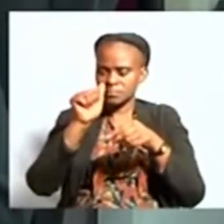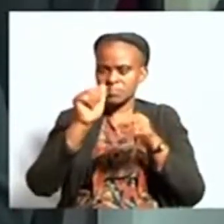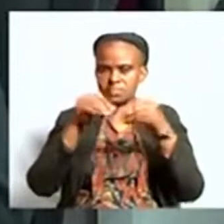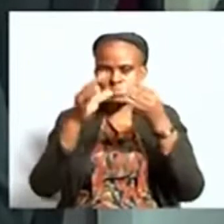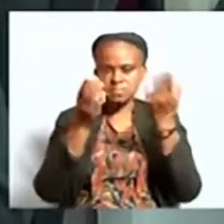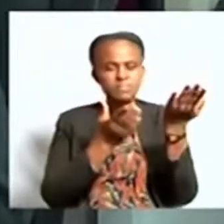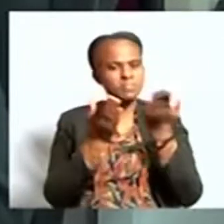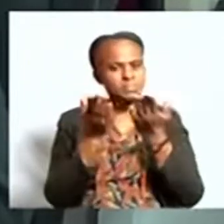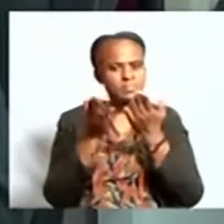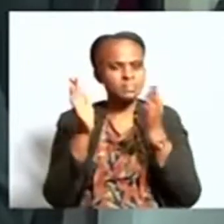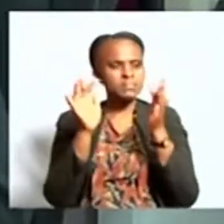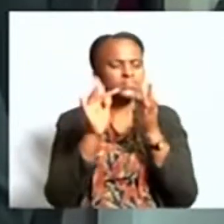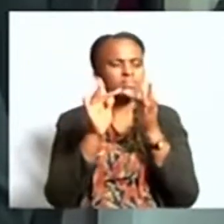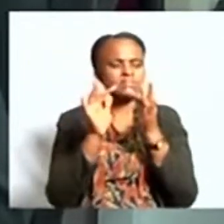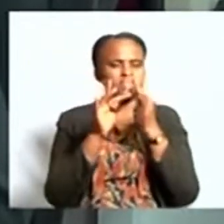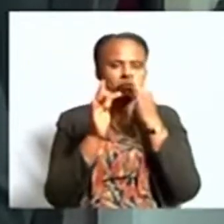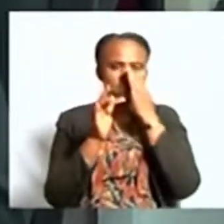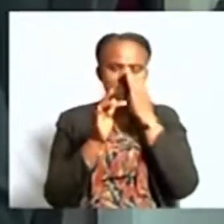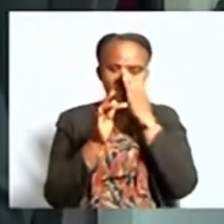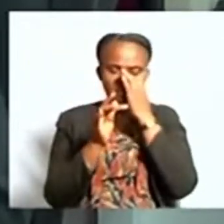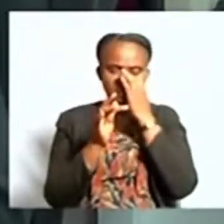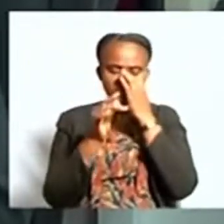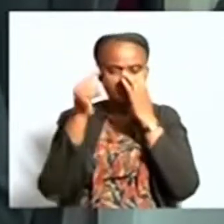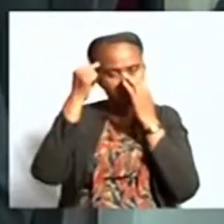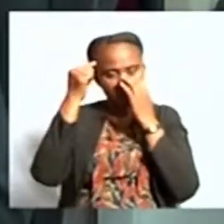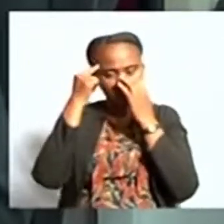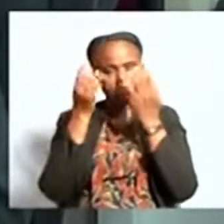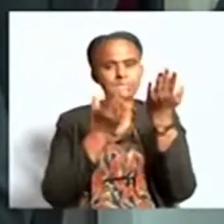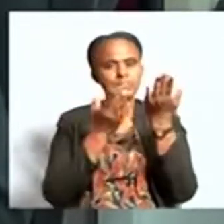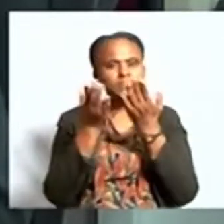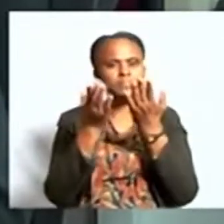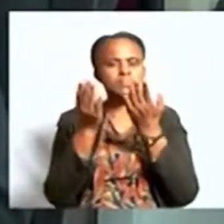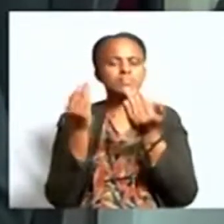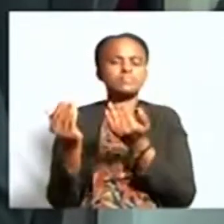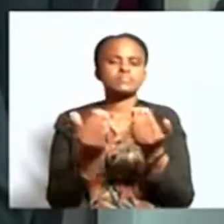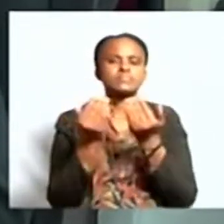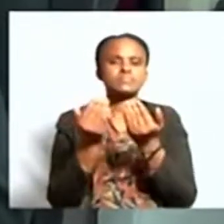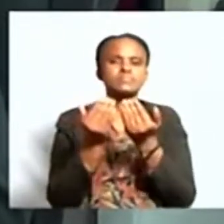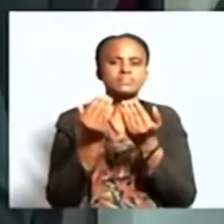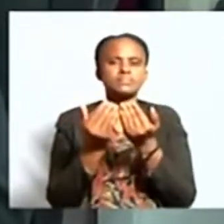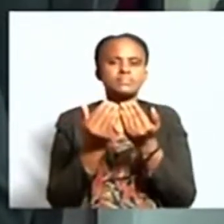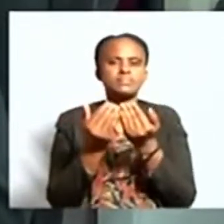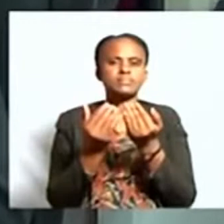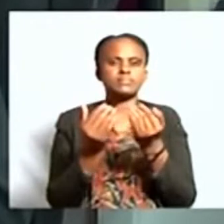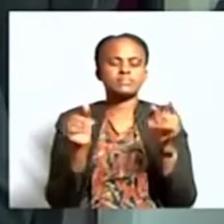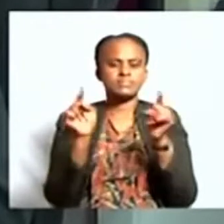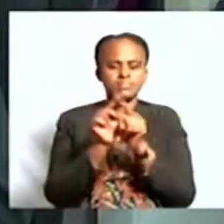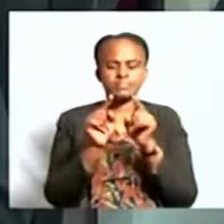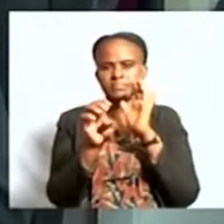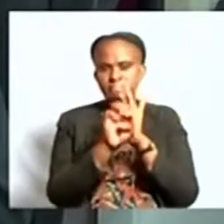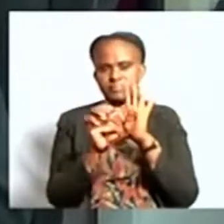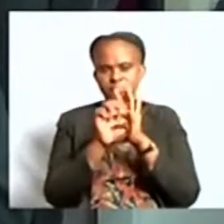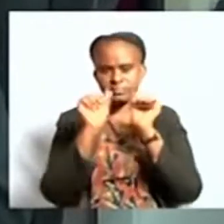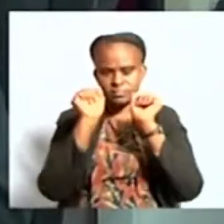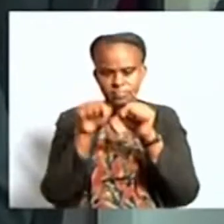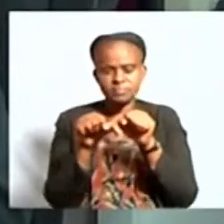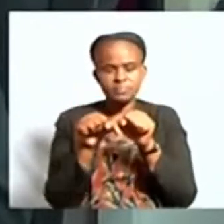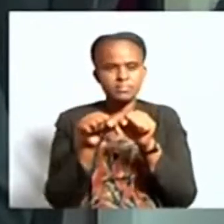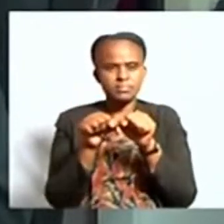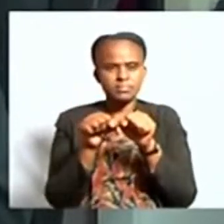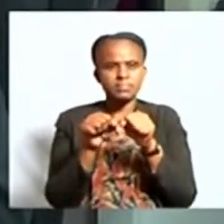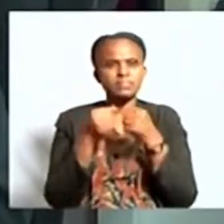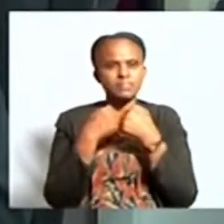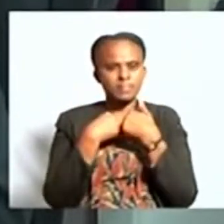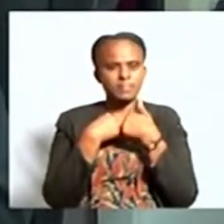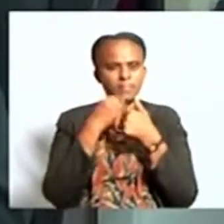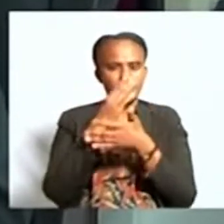providing services online on the government service bus. As such, you are able to have